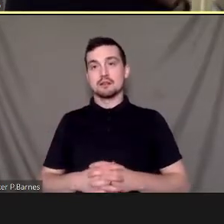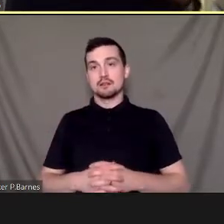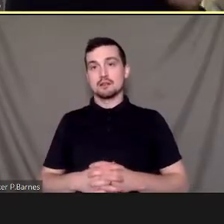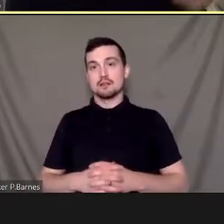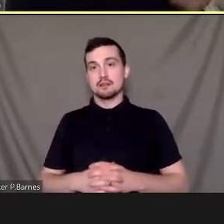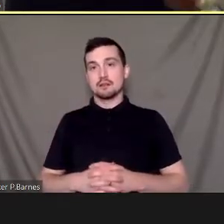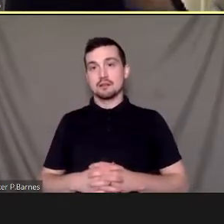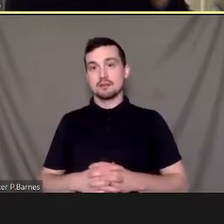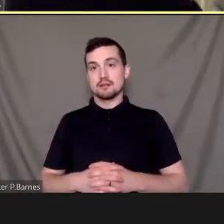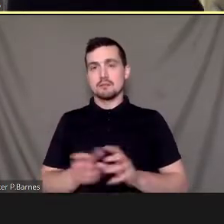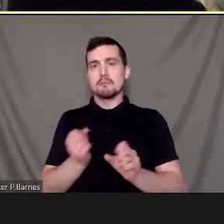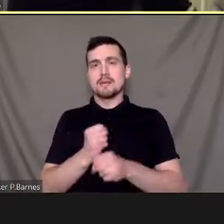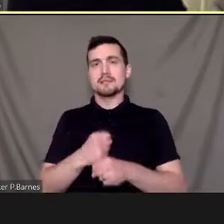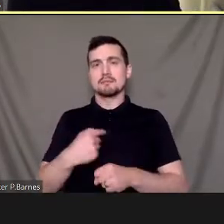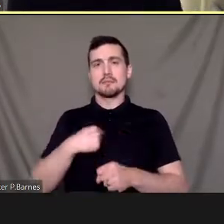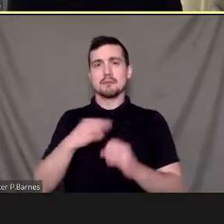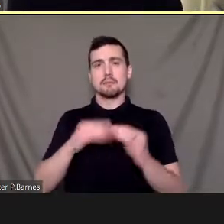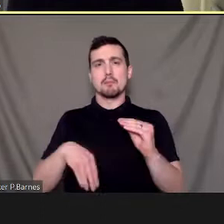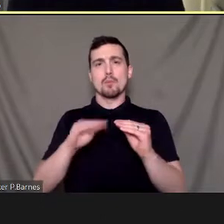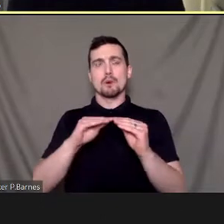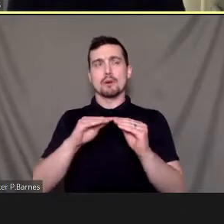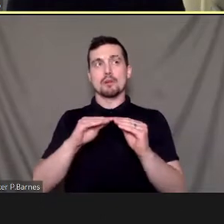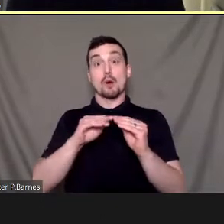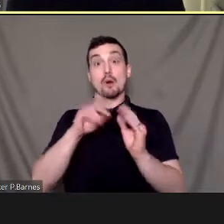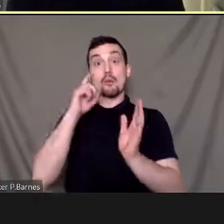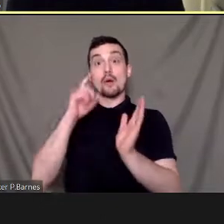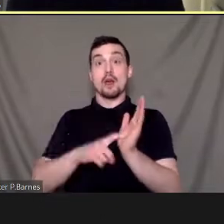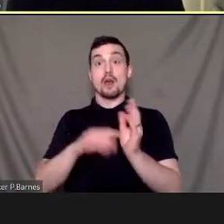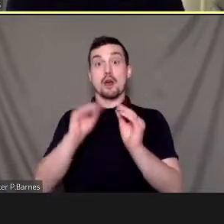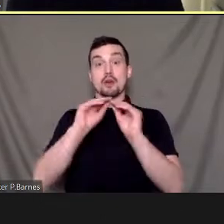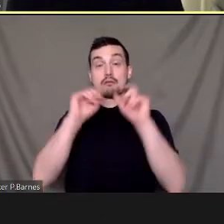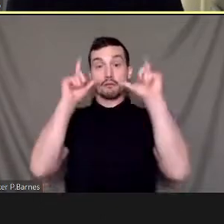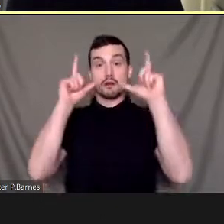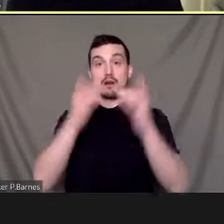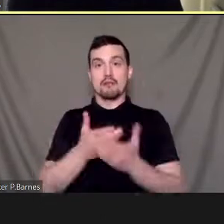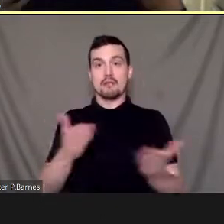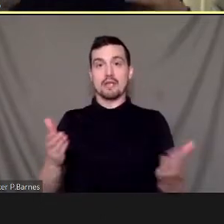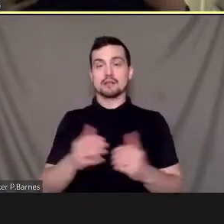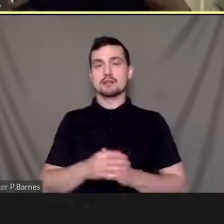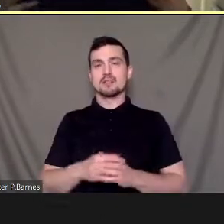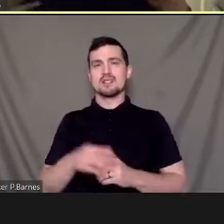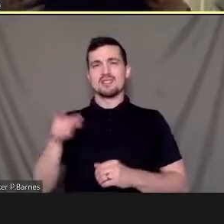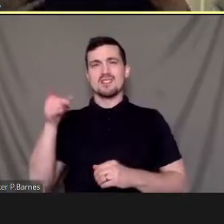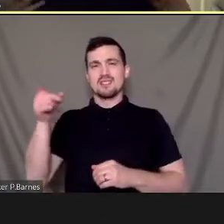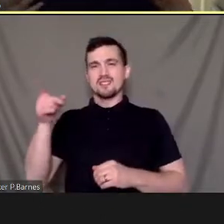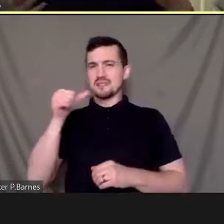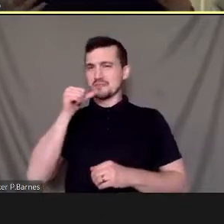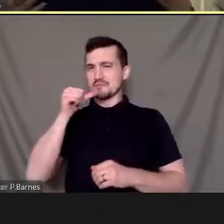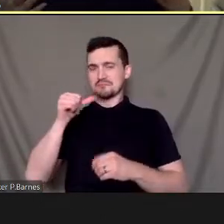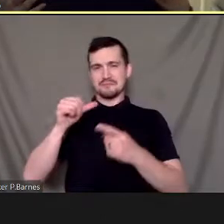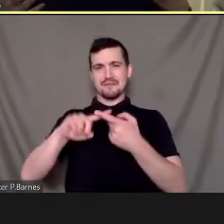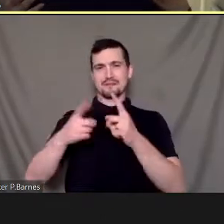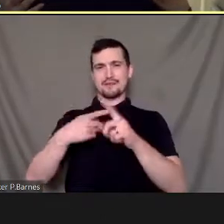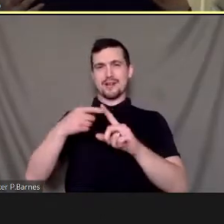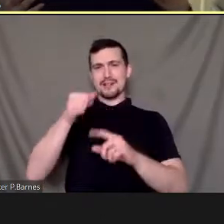It makes me more aware of some things too. And she was fighting me over